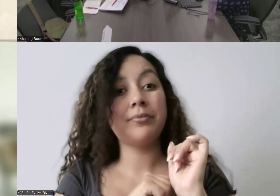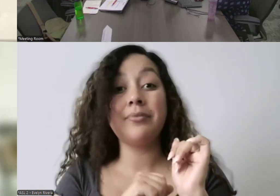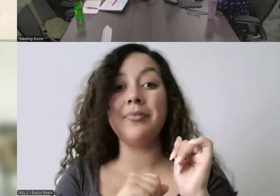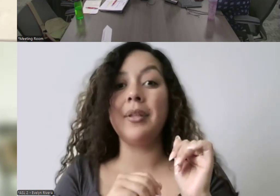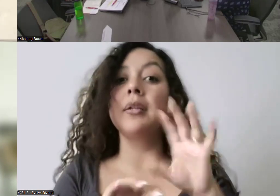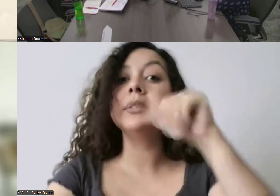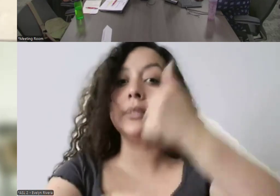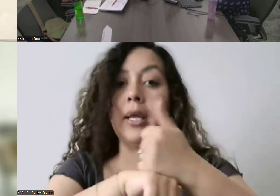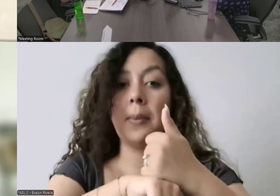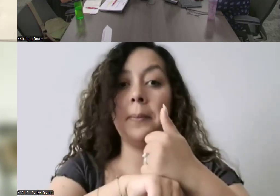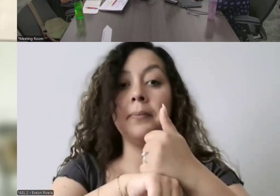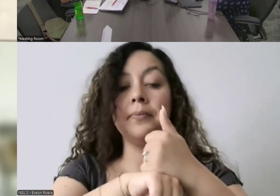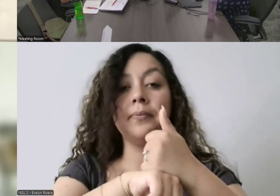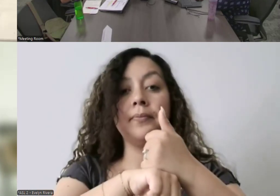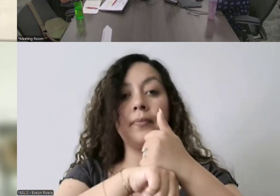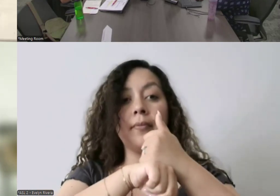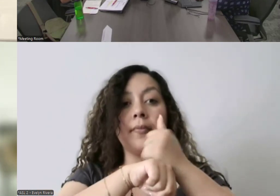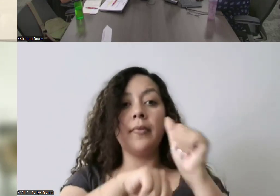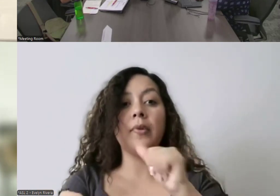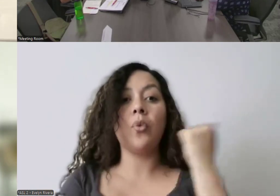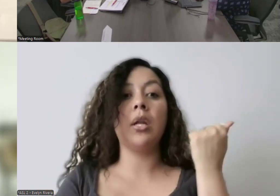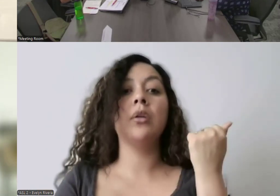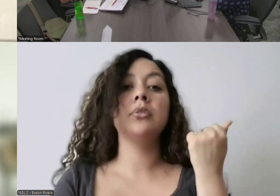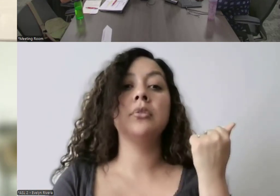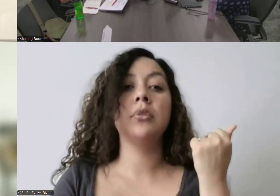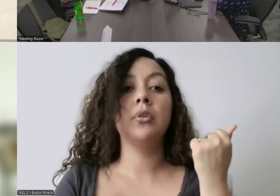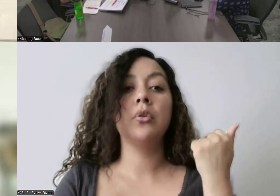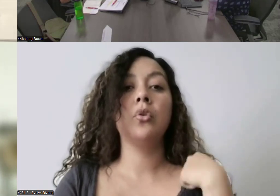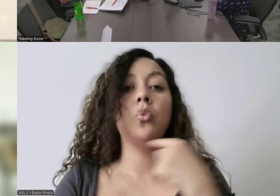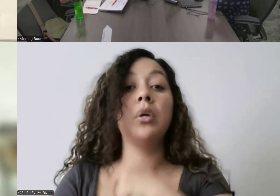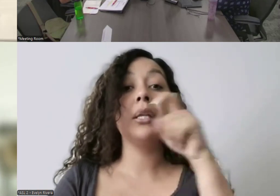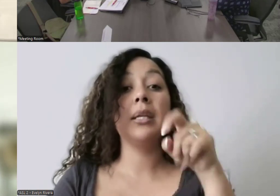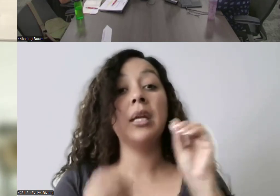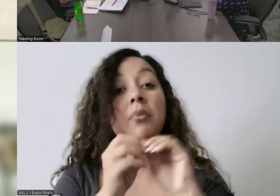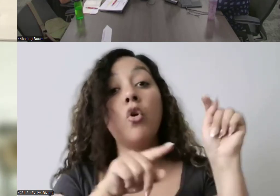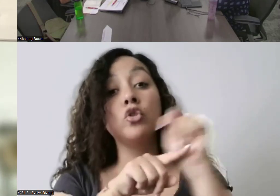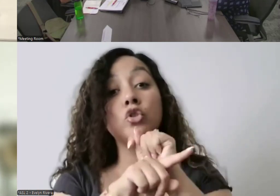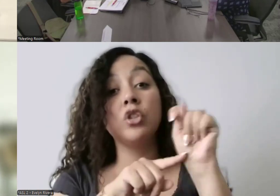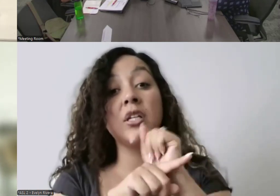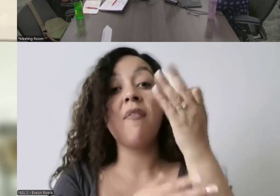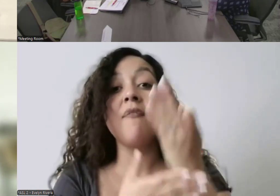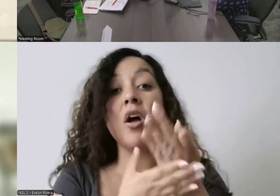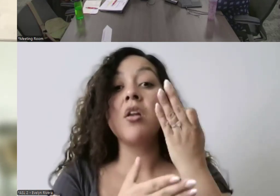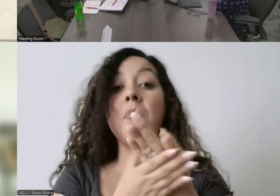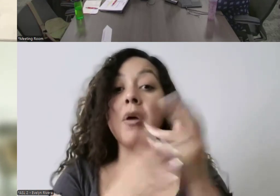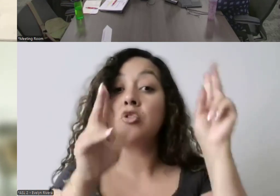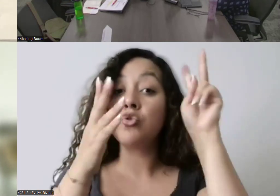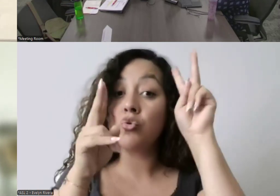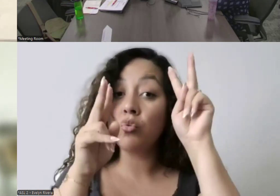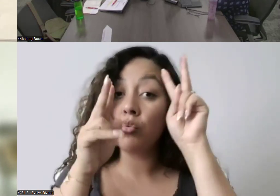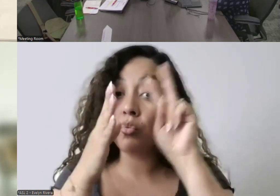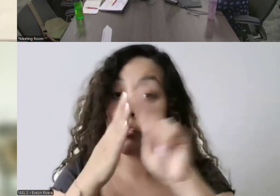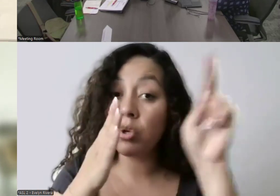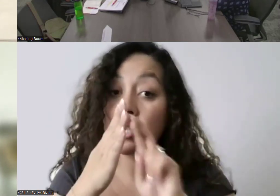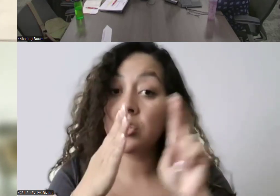implemented. Then what else? We need more training in fundamental research and how to care for the